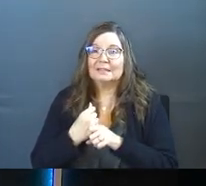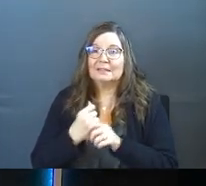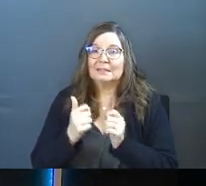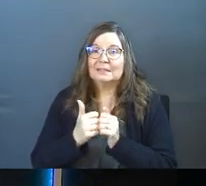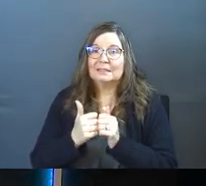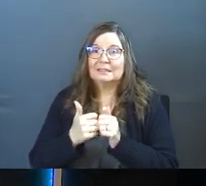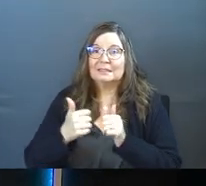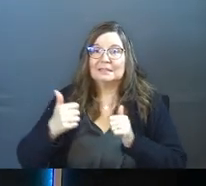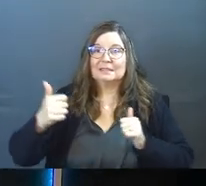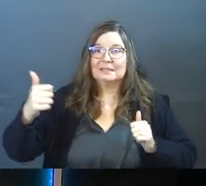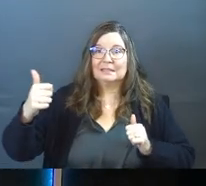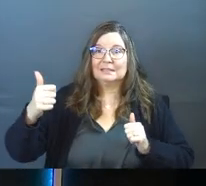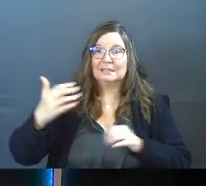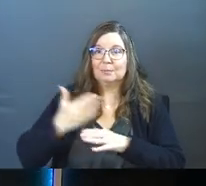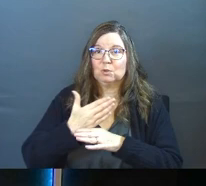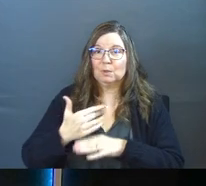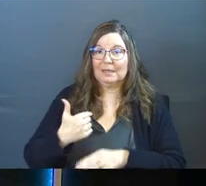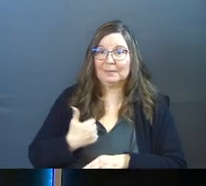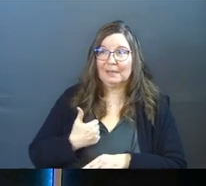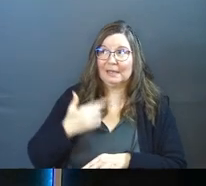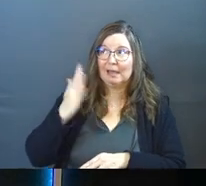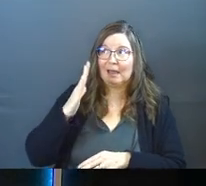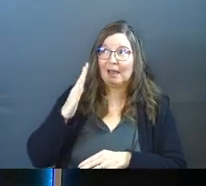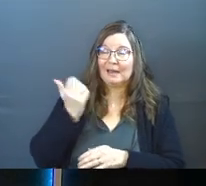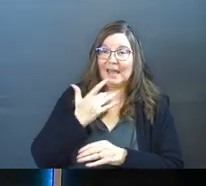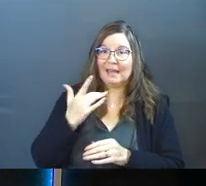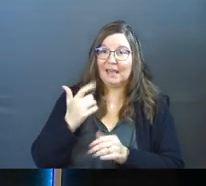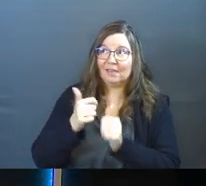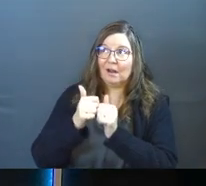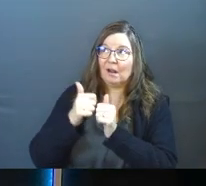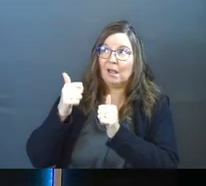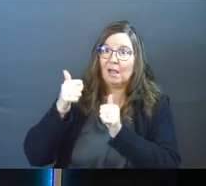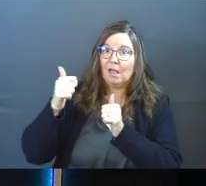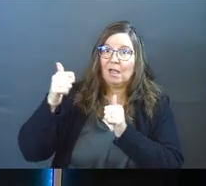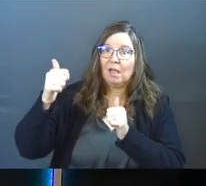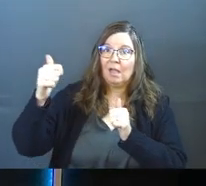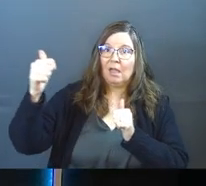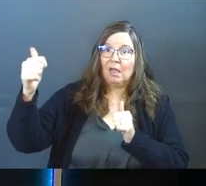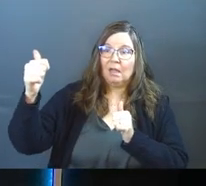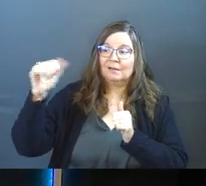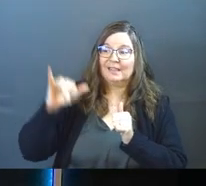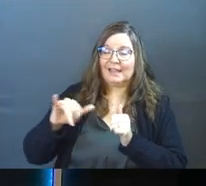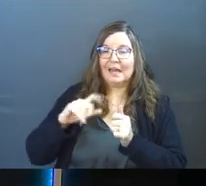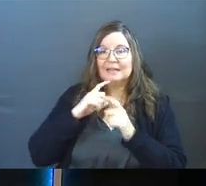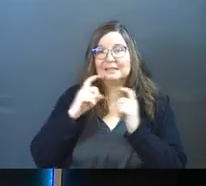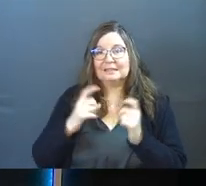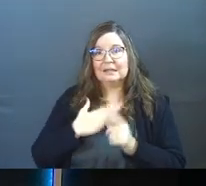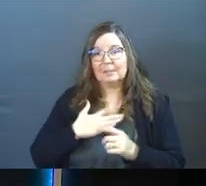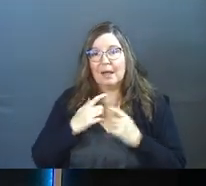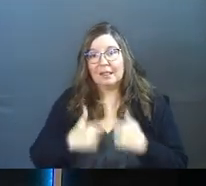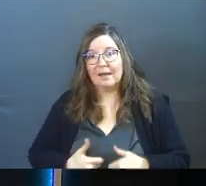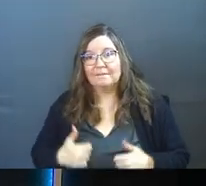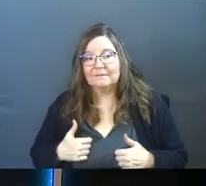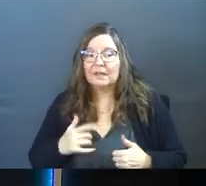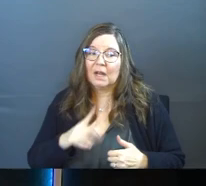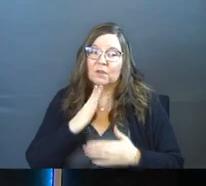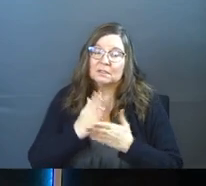distance between God and I. Anything that creates distance between God and I is a sin in my life. Now, there are certain sins I think